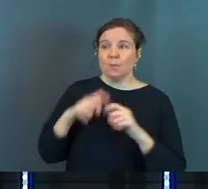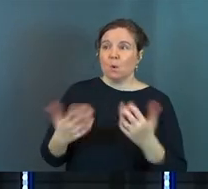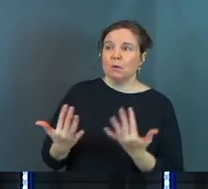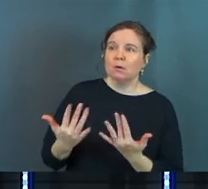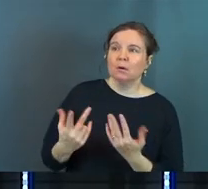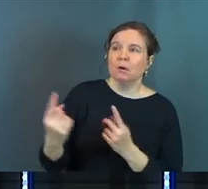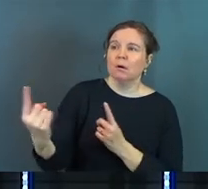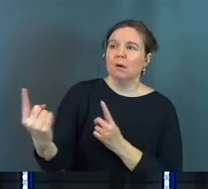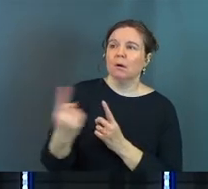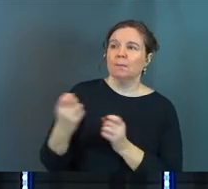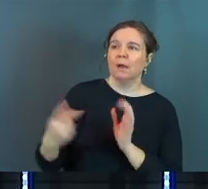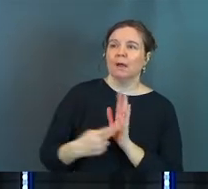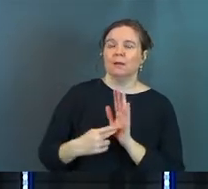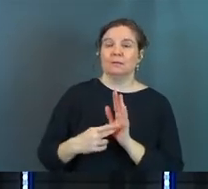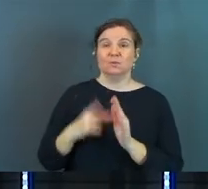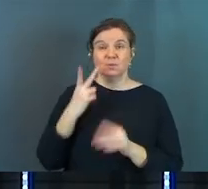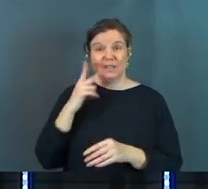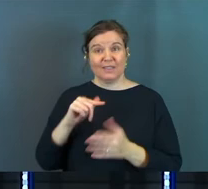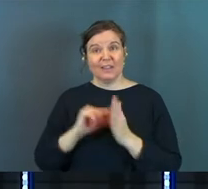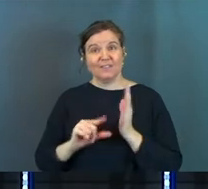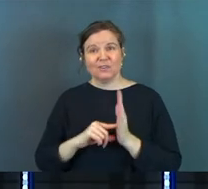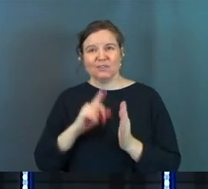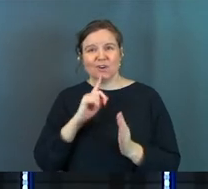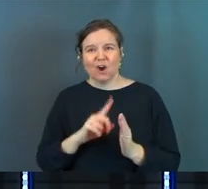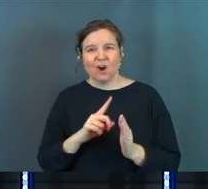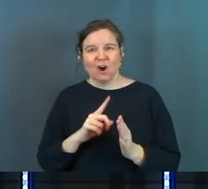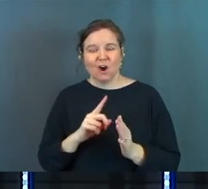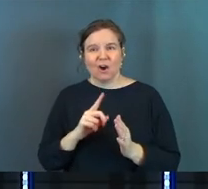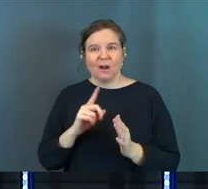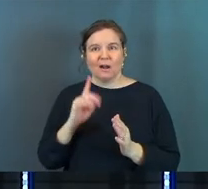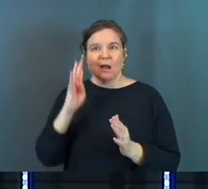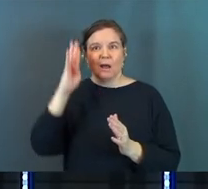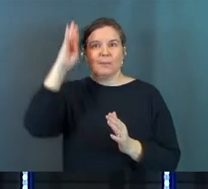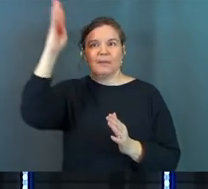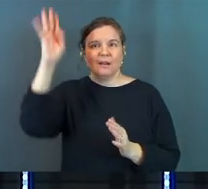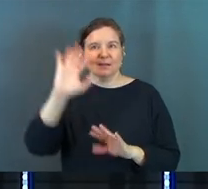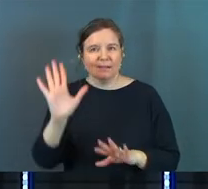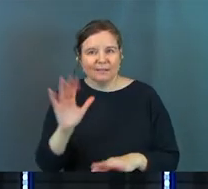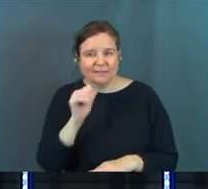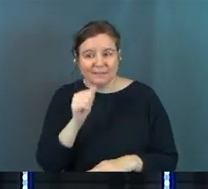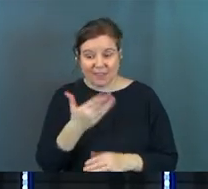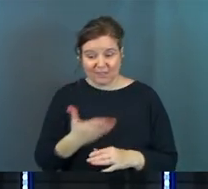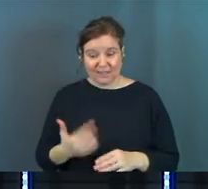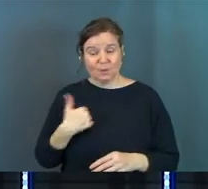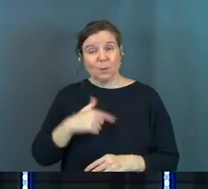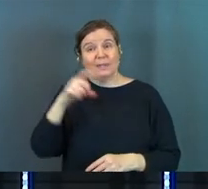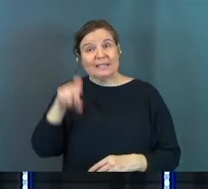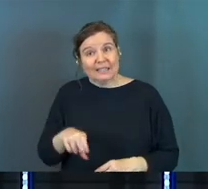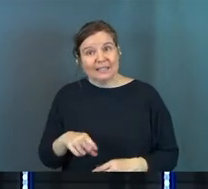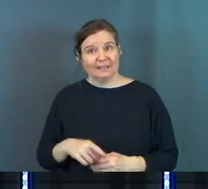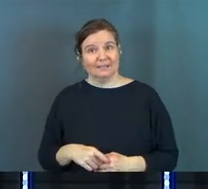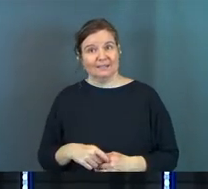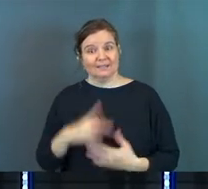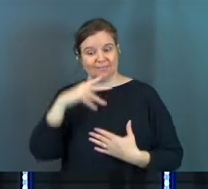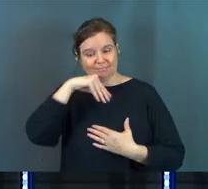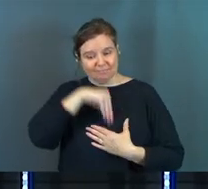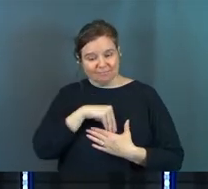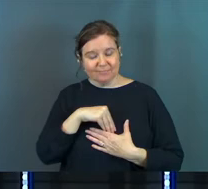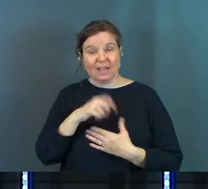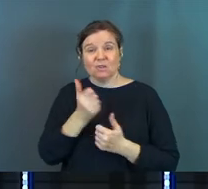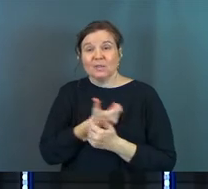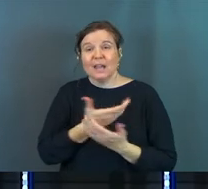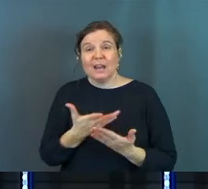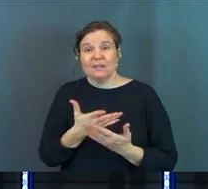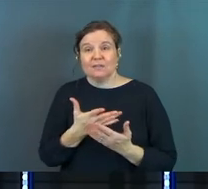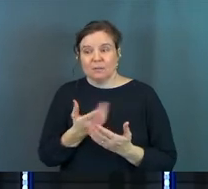him to come back home. See, these verses aren't hypothetical. There are things that we need. If you took just